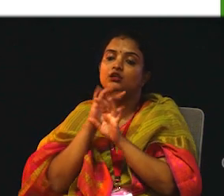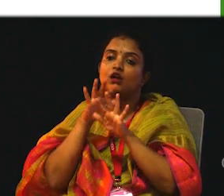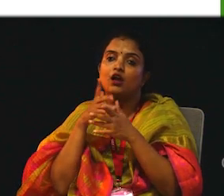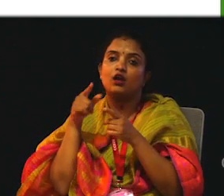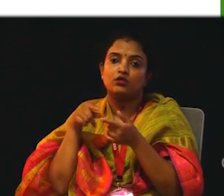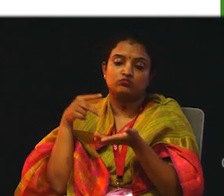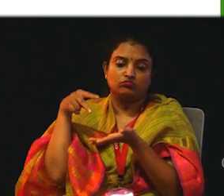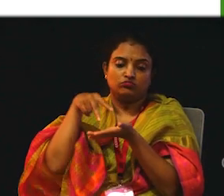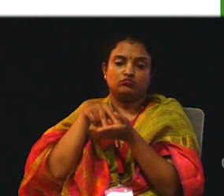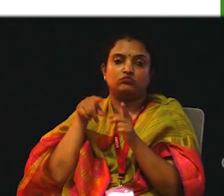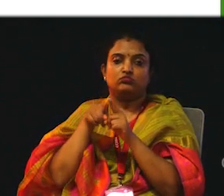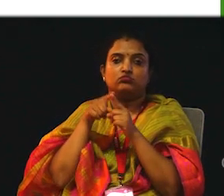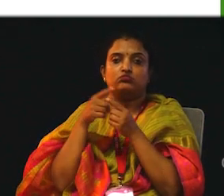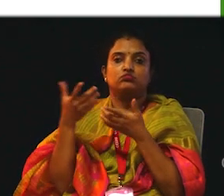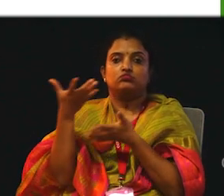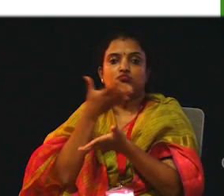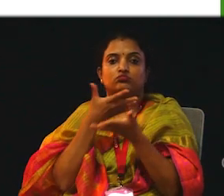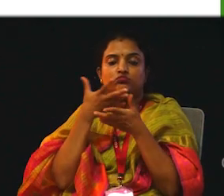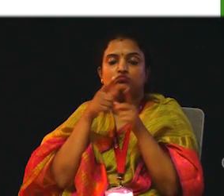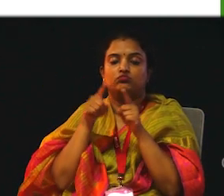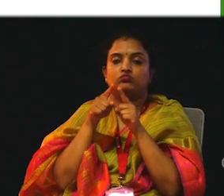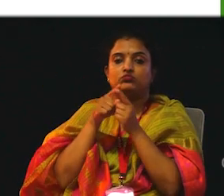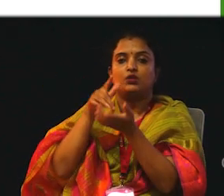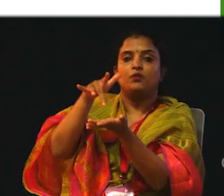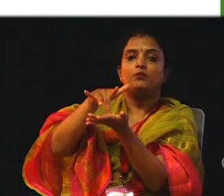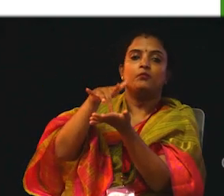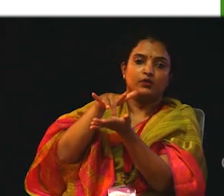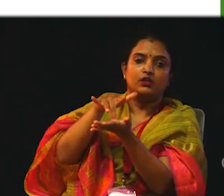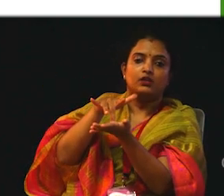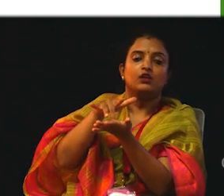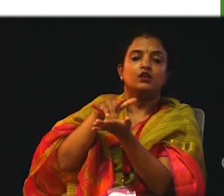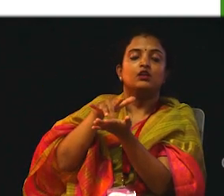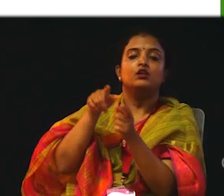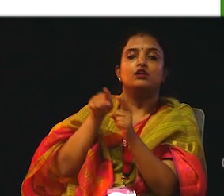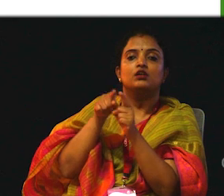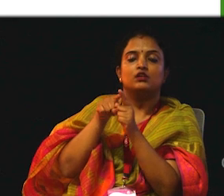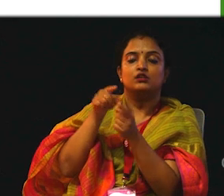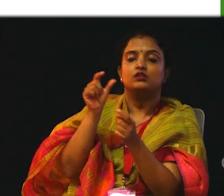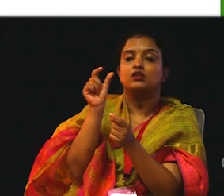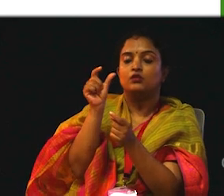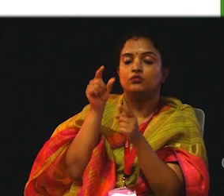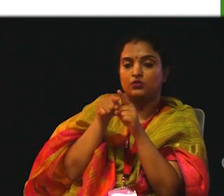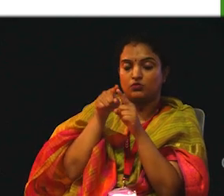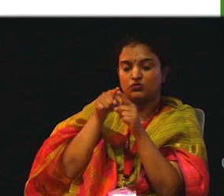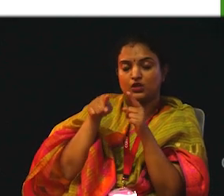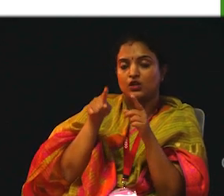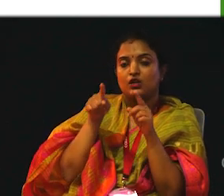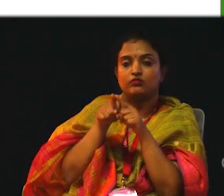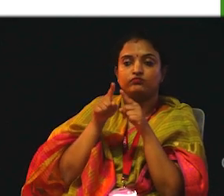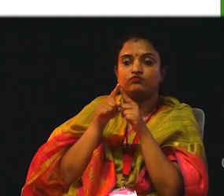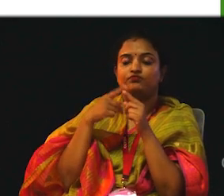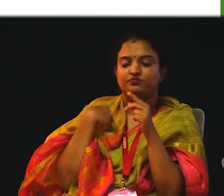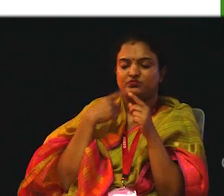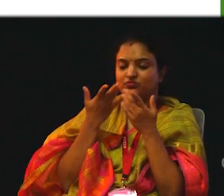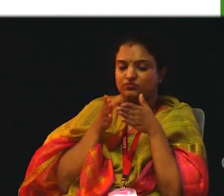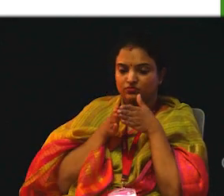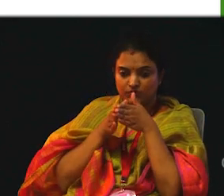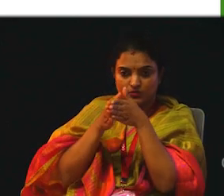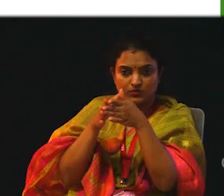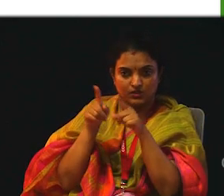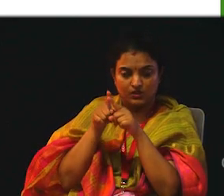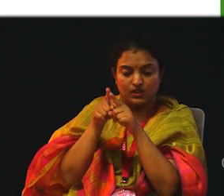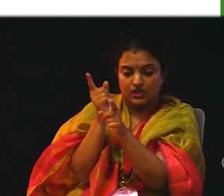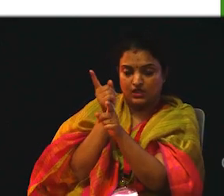a mediator in the central role. This term is a unique descriptor of